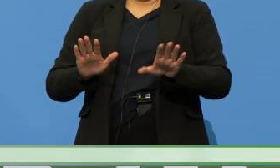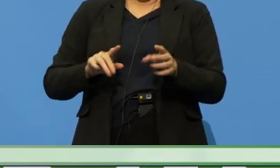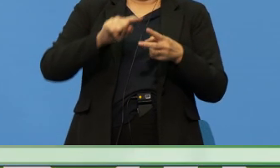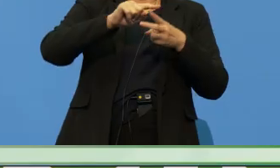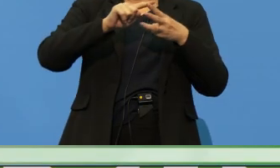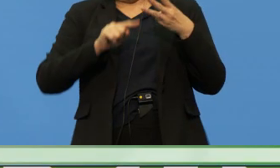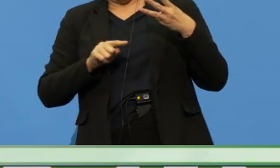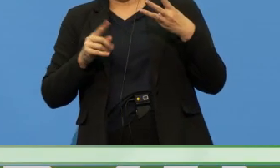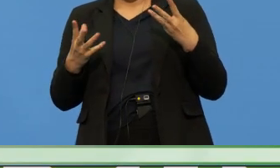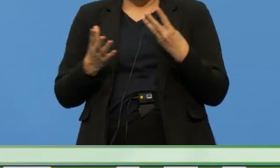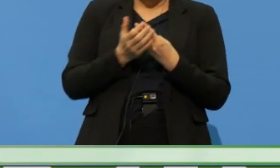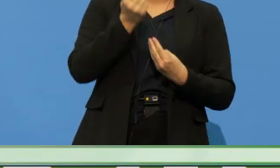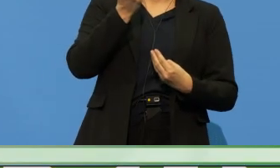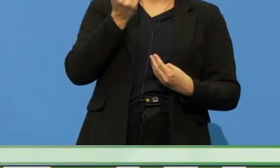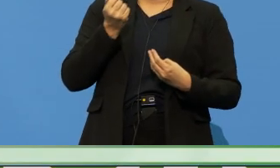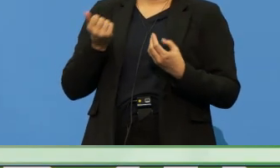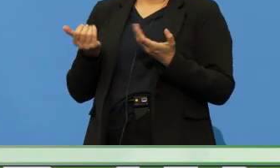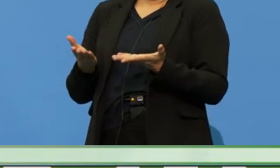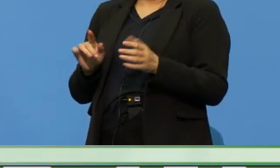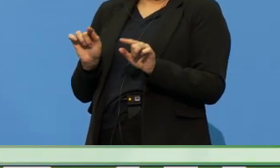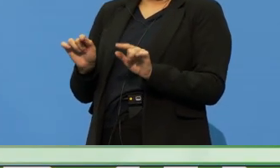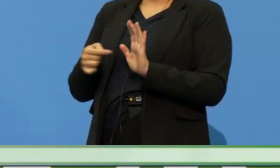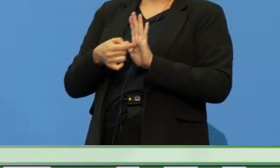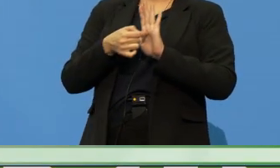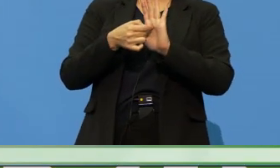solution. I hope this makes sense.